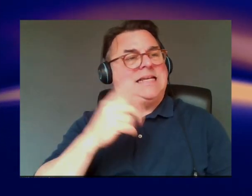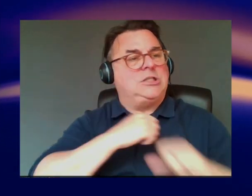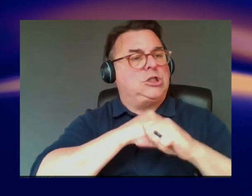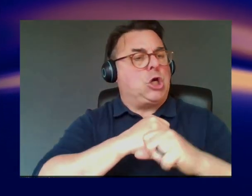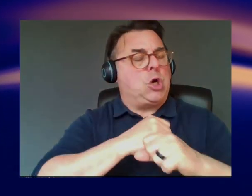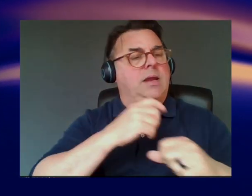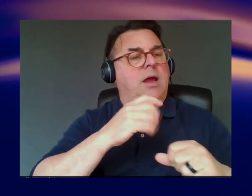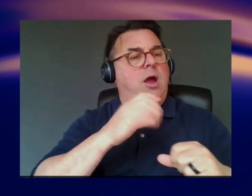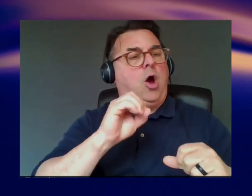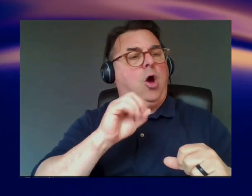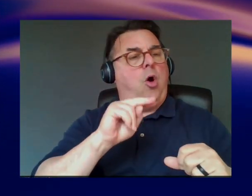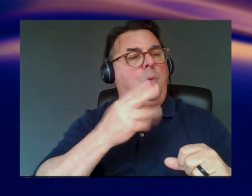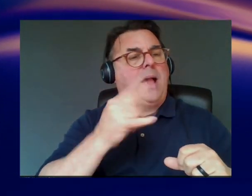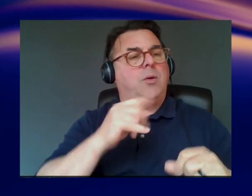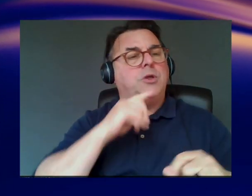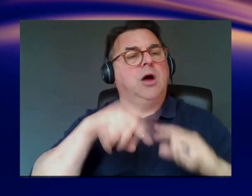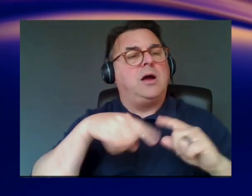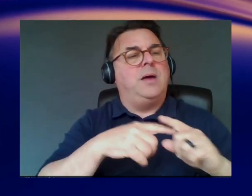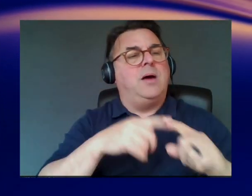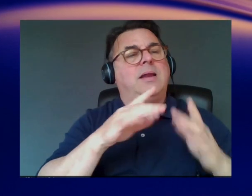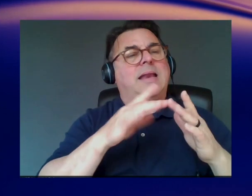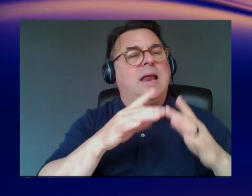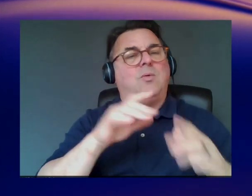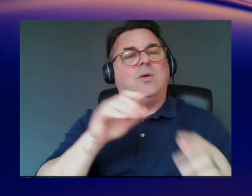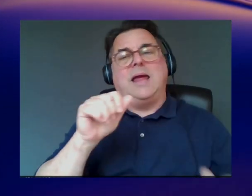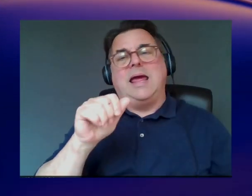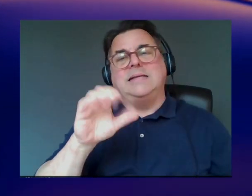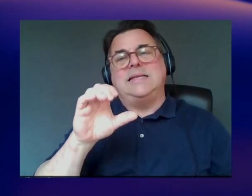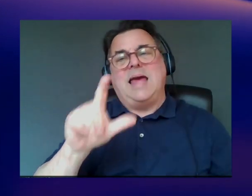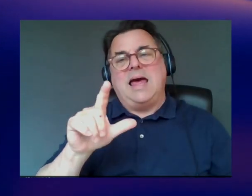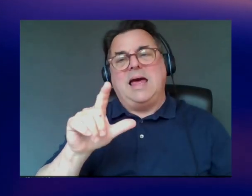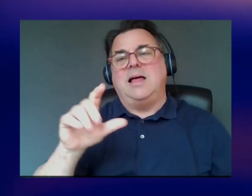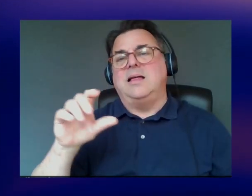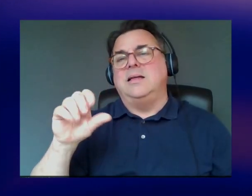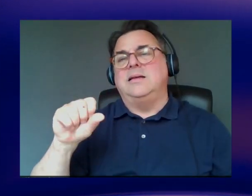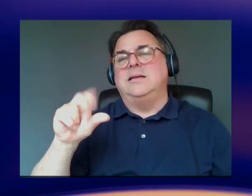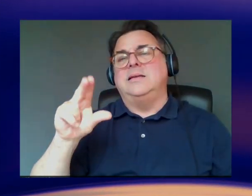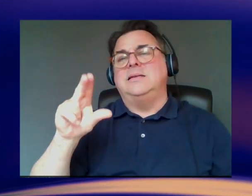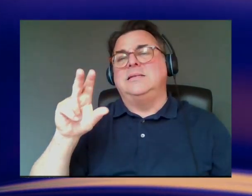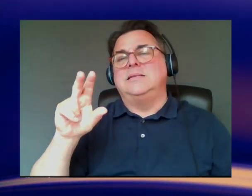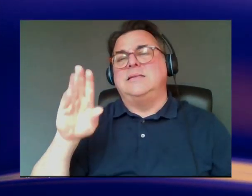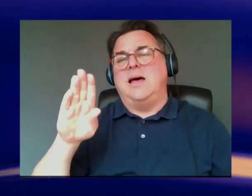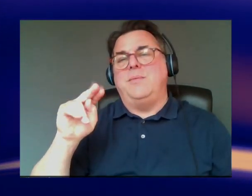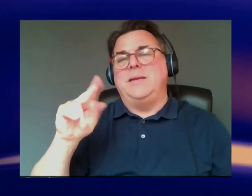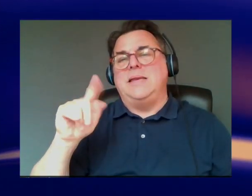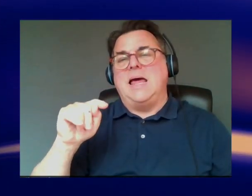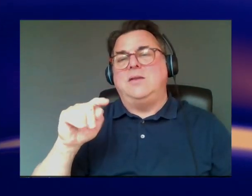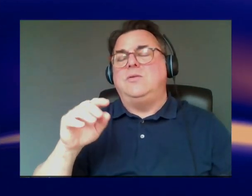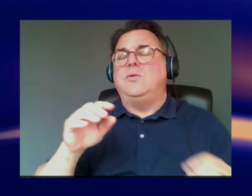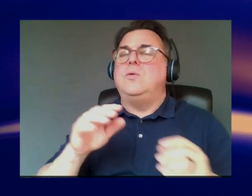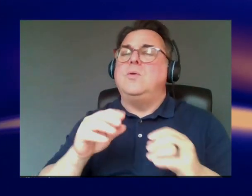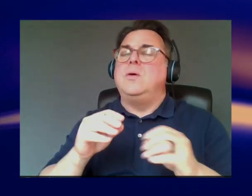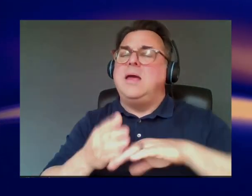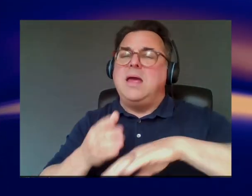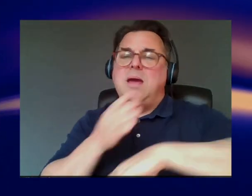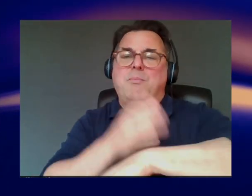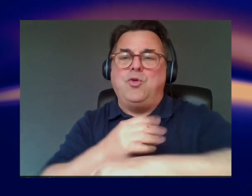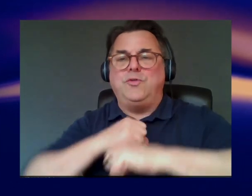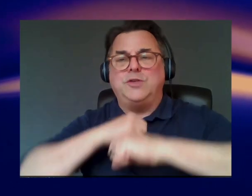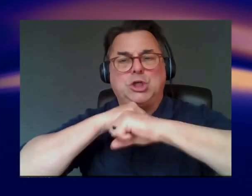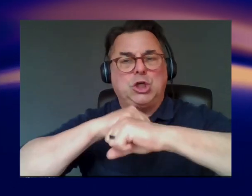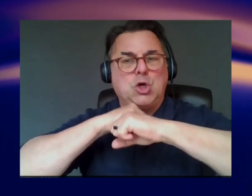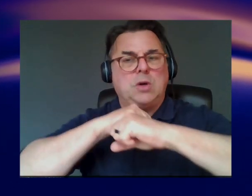AWSPowerHour.com and then click on Learn More for our current series for SysOps, you can see that we have for episode 2, Networking, Compute, and